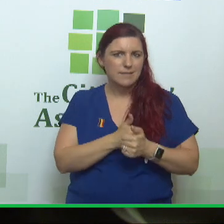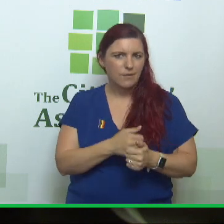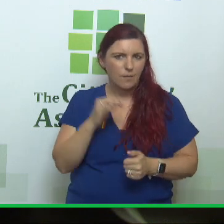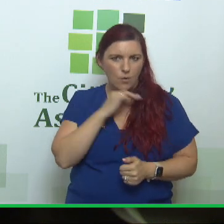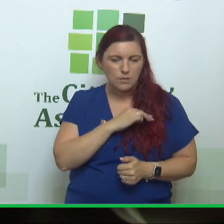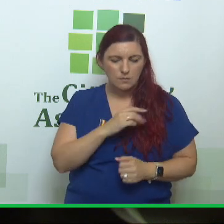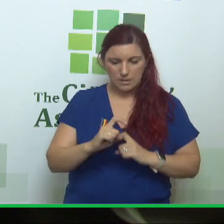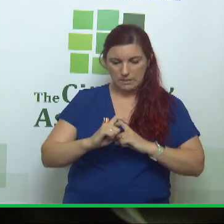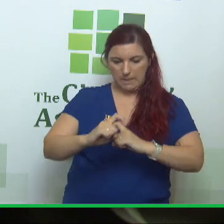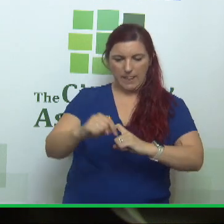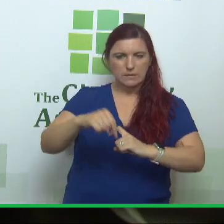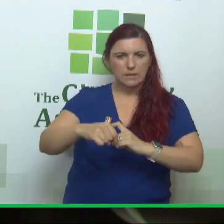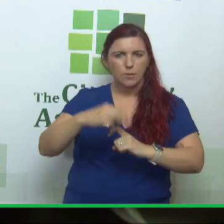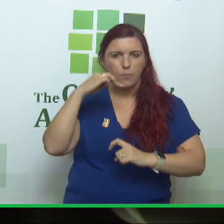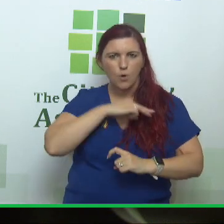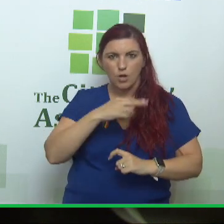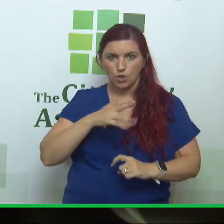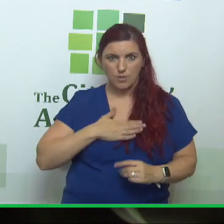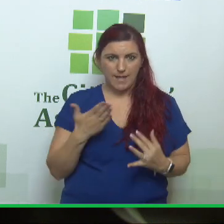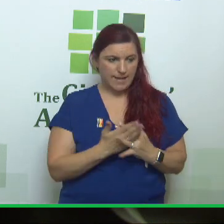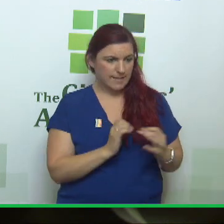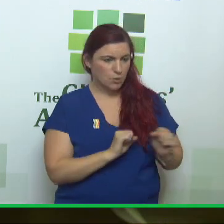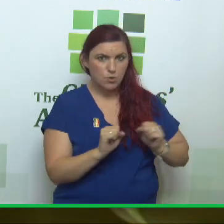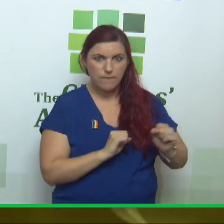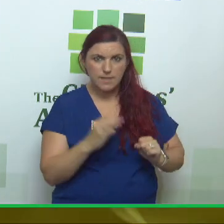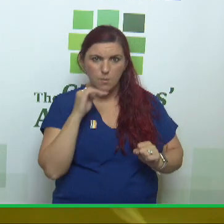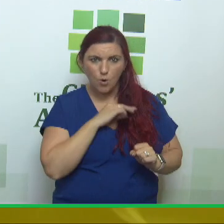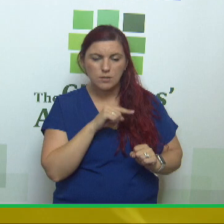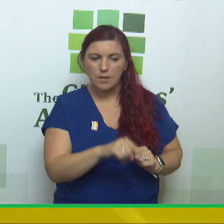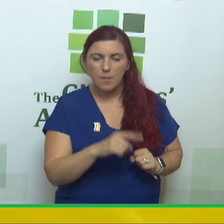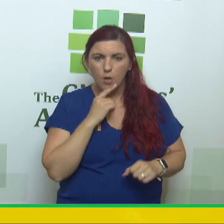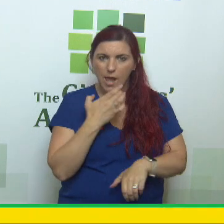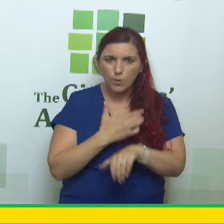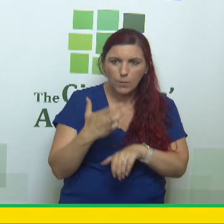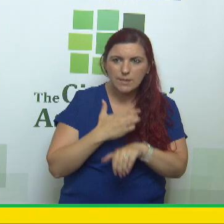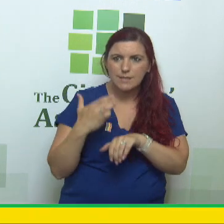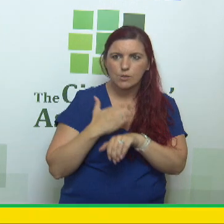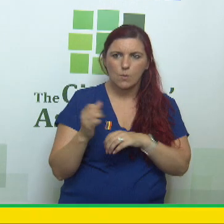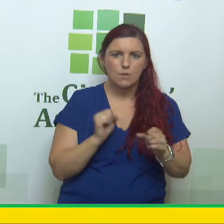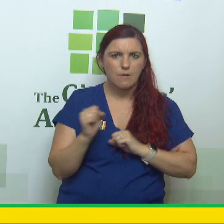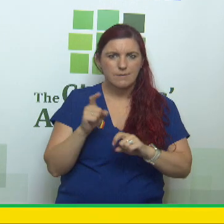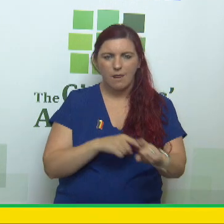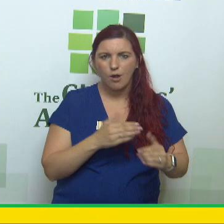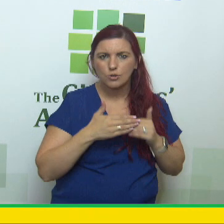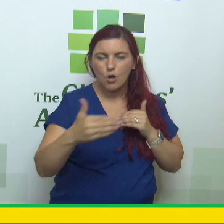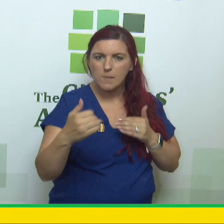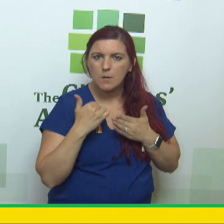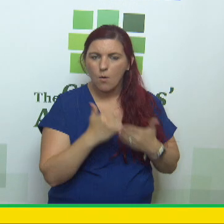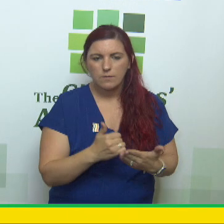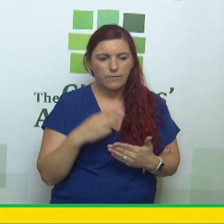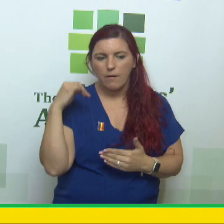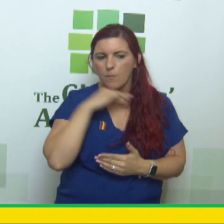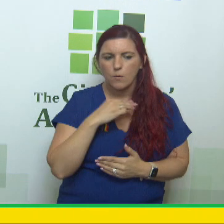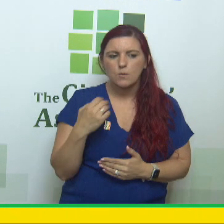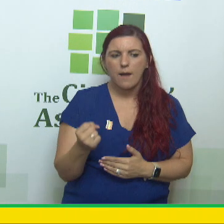Stability is critical. It's not just access to services that it is required, but housing security and fluid long-term supports suitable to